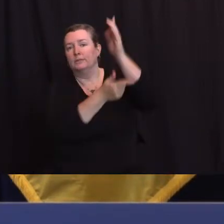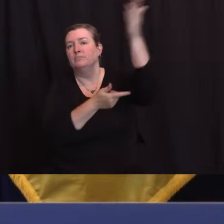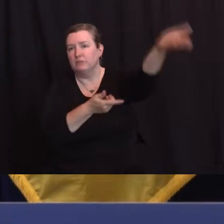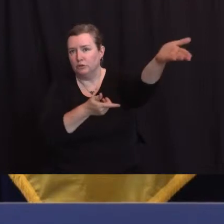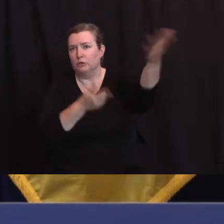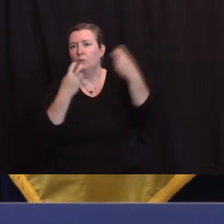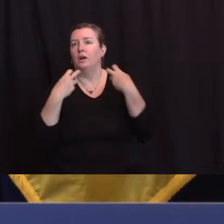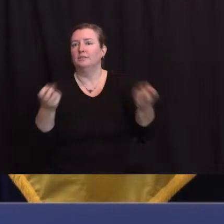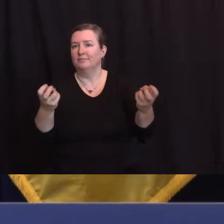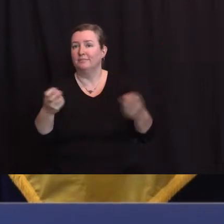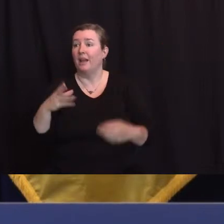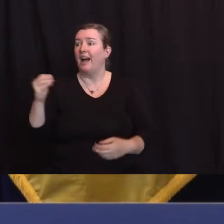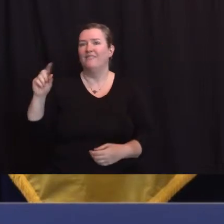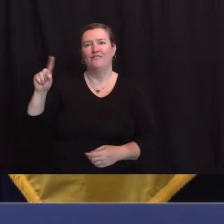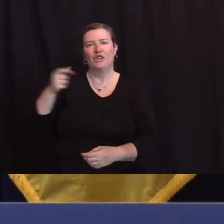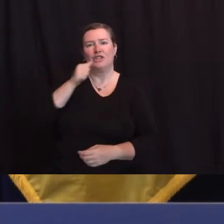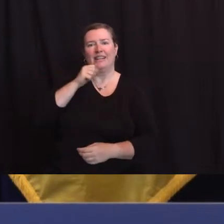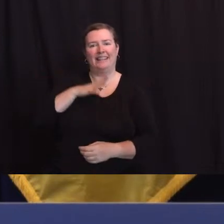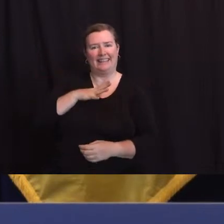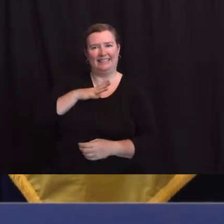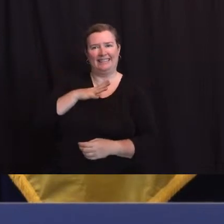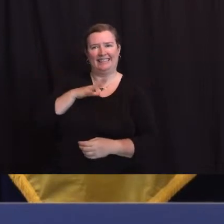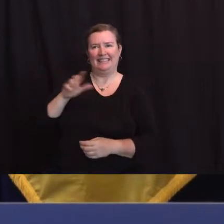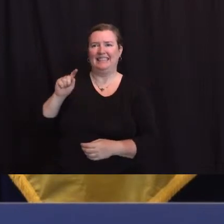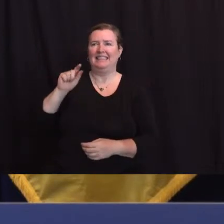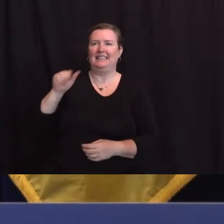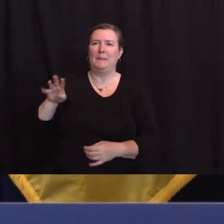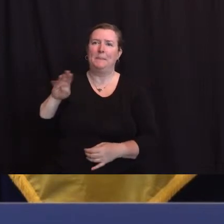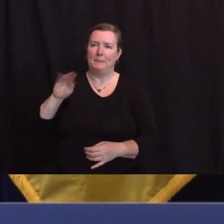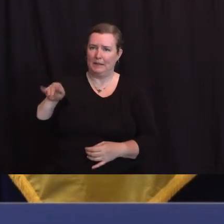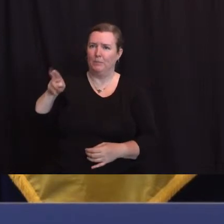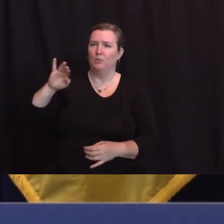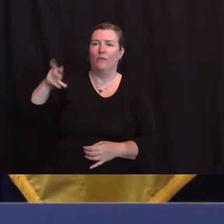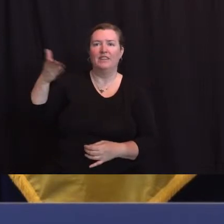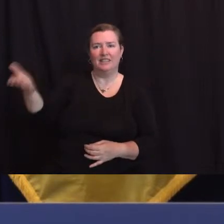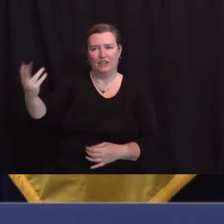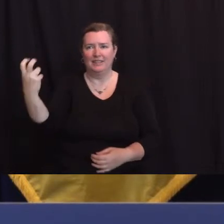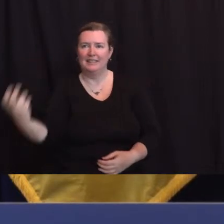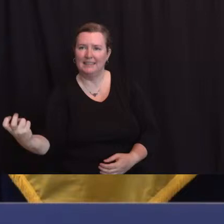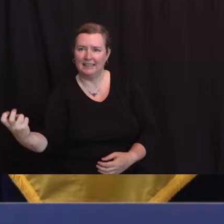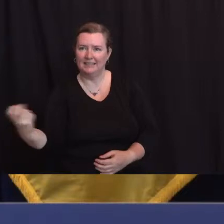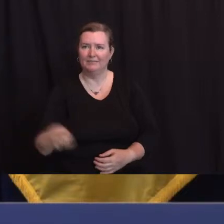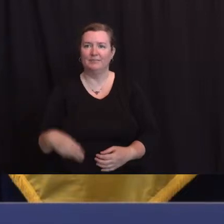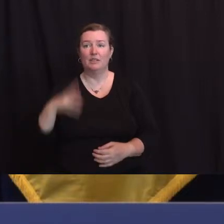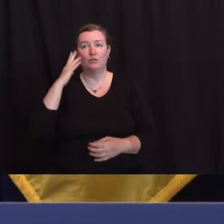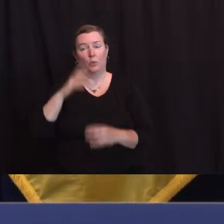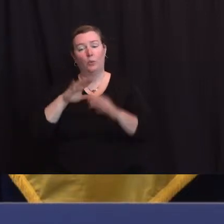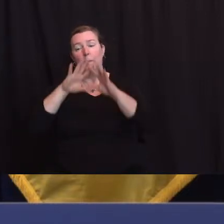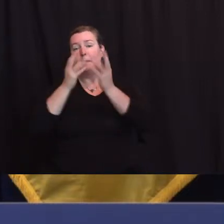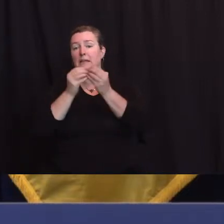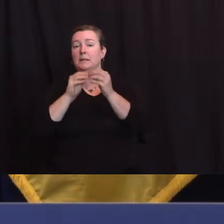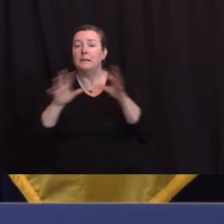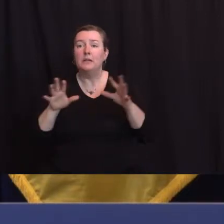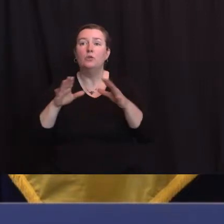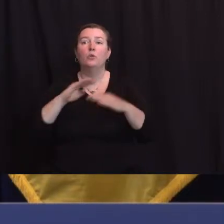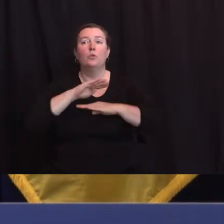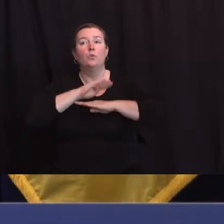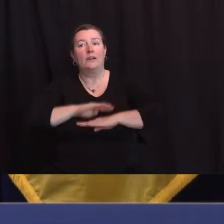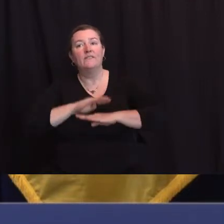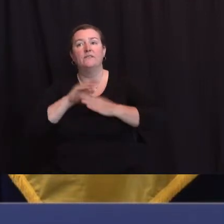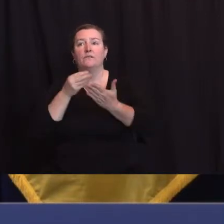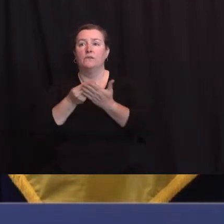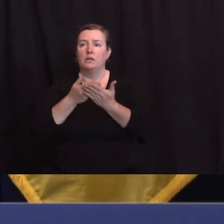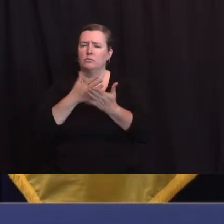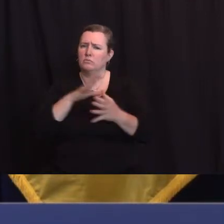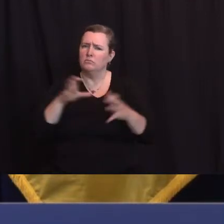Lady of the great state of New Jersey, Tammy Murphy, with us. Don't forget, New Jersey Pandemic Relief Fund continues to do extraordinary work.